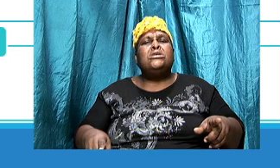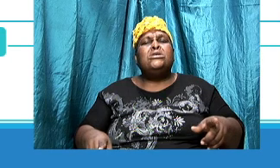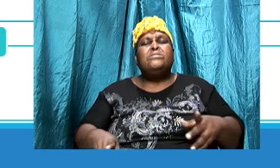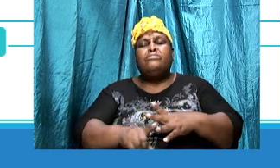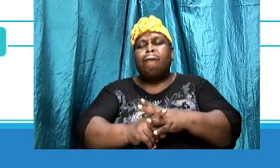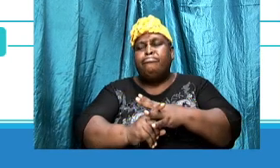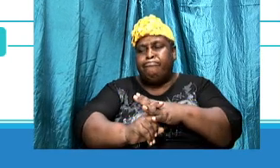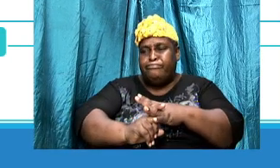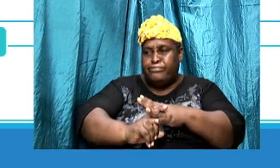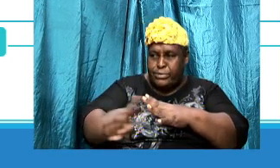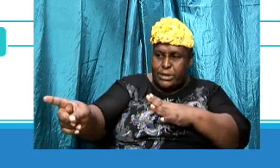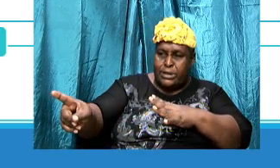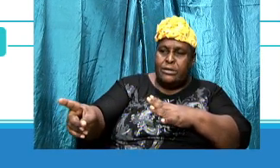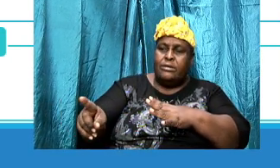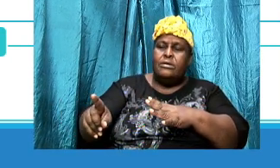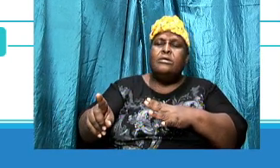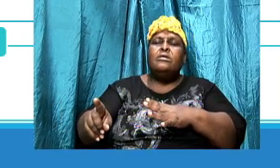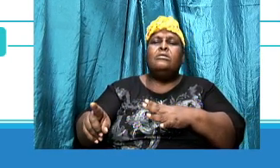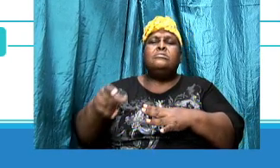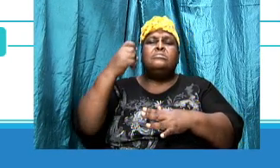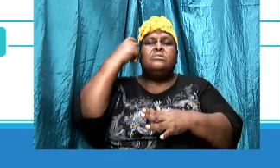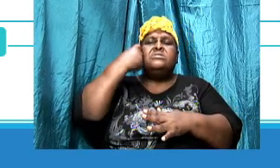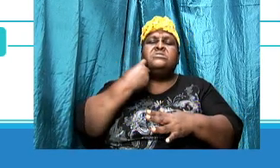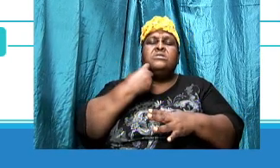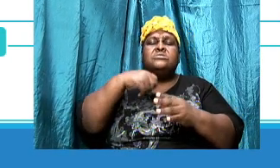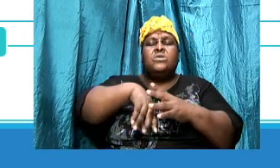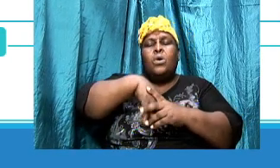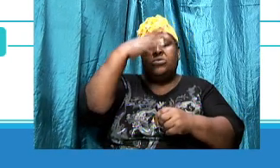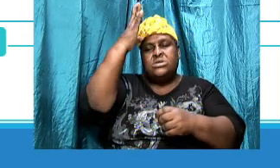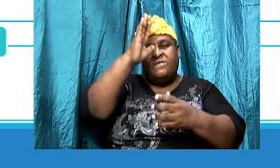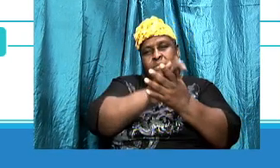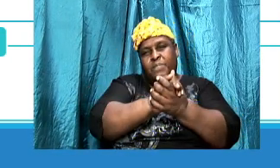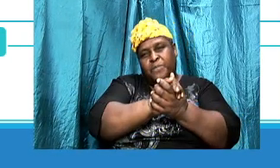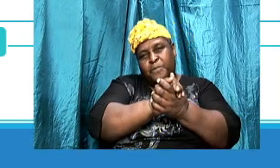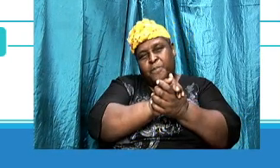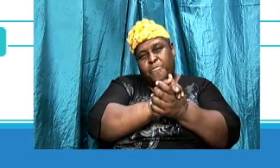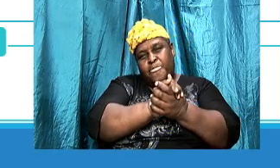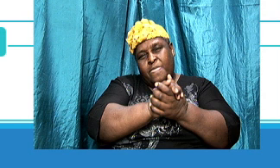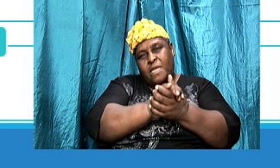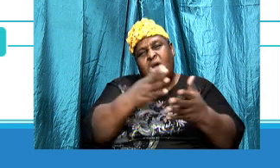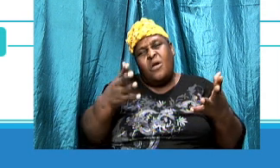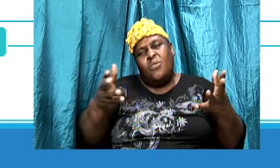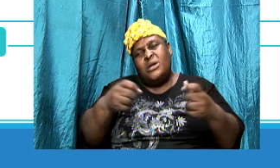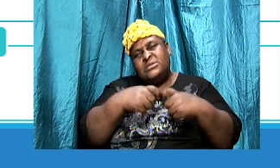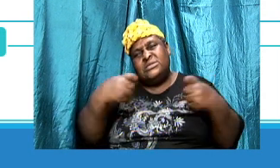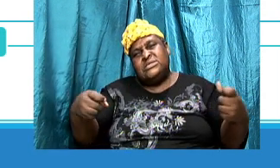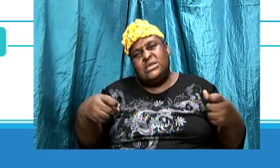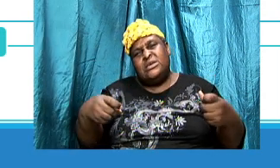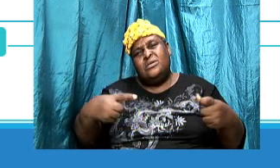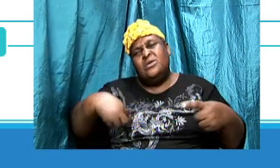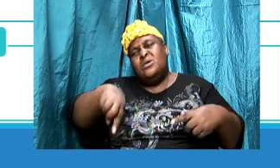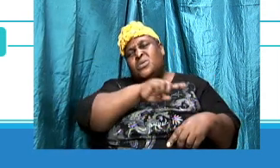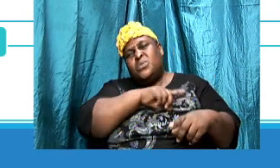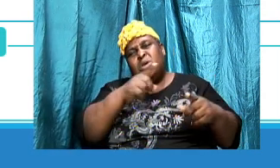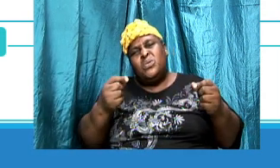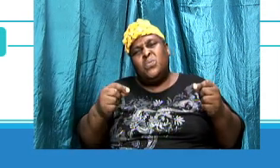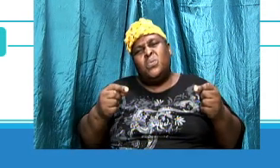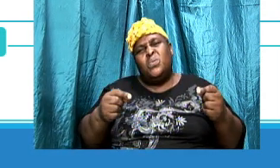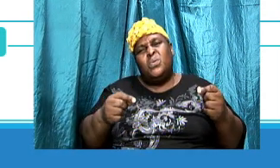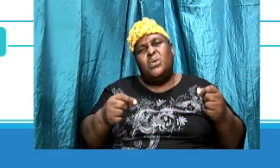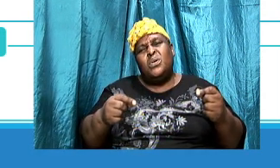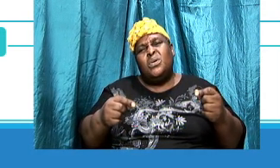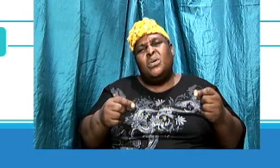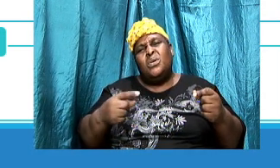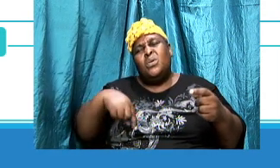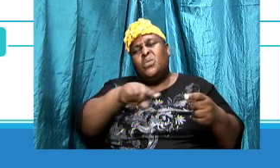flee fornication. And what he's saying is that whatever other sins that we commit outside of